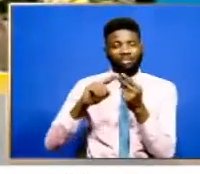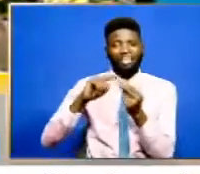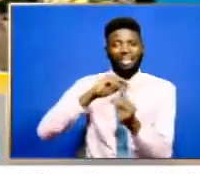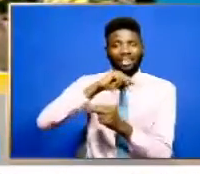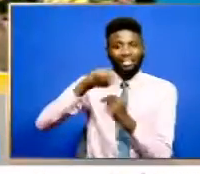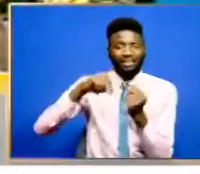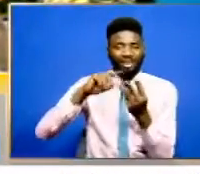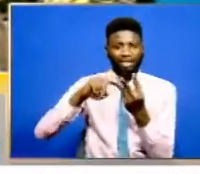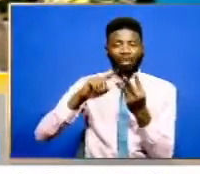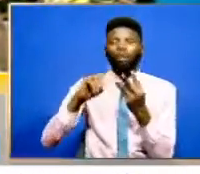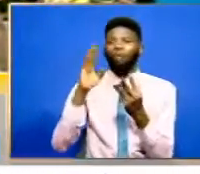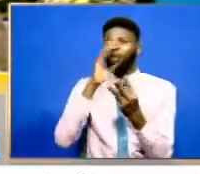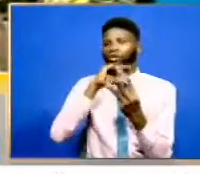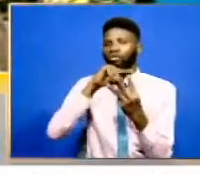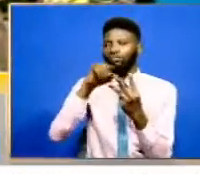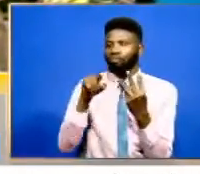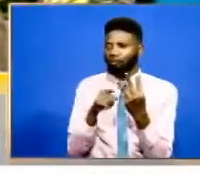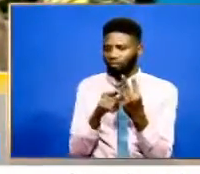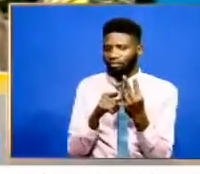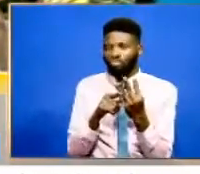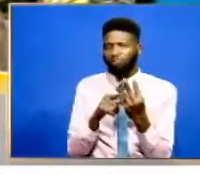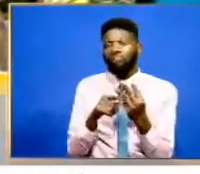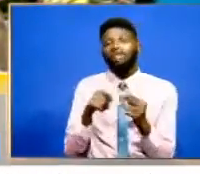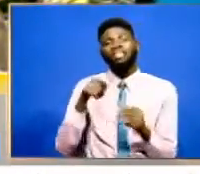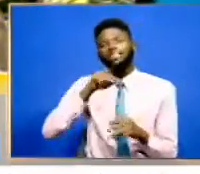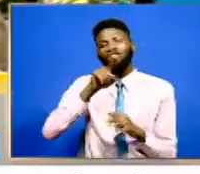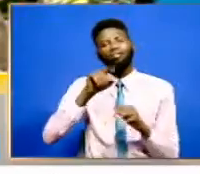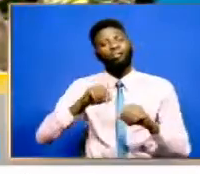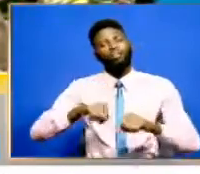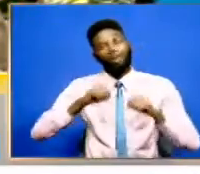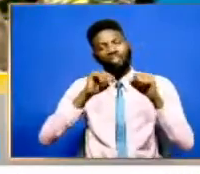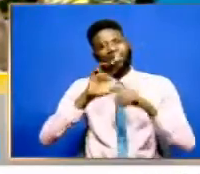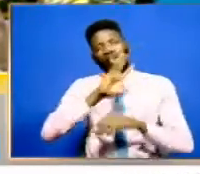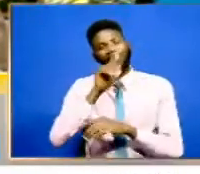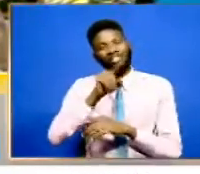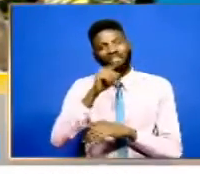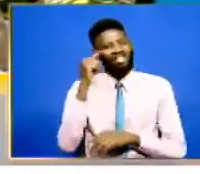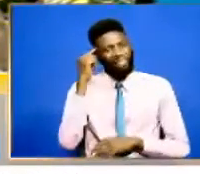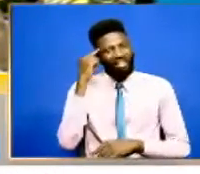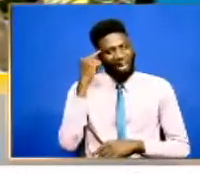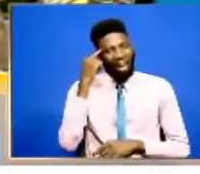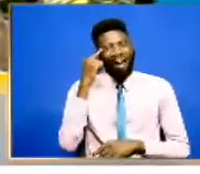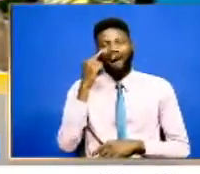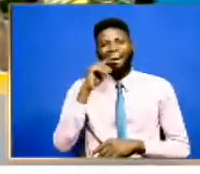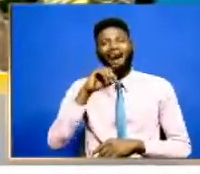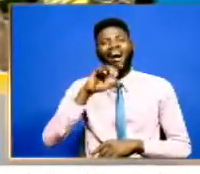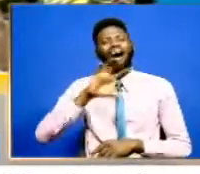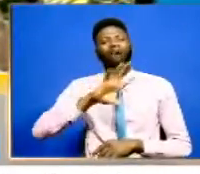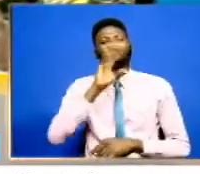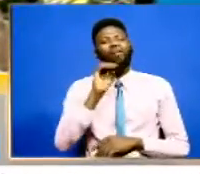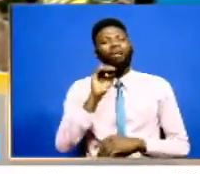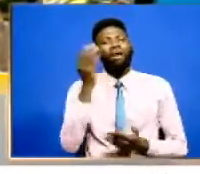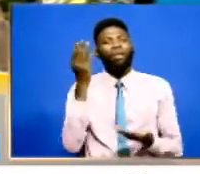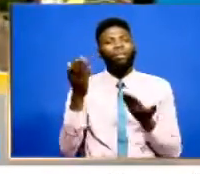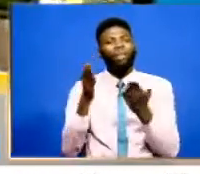rank Africa? You are the African head. Where can you rank Africa in terms of other developed countries?